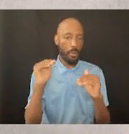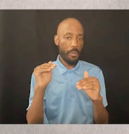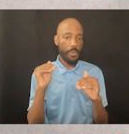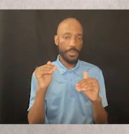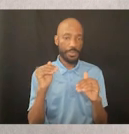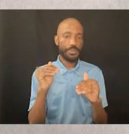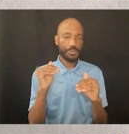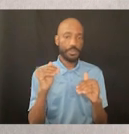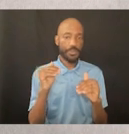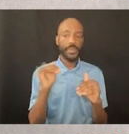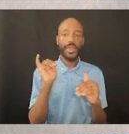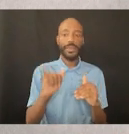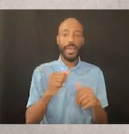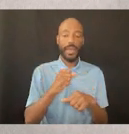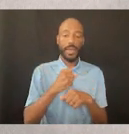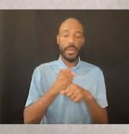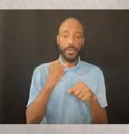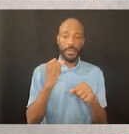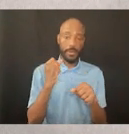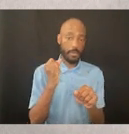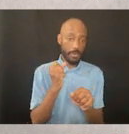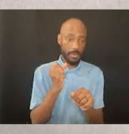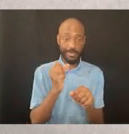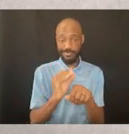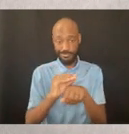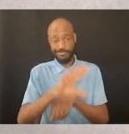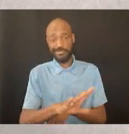has created a thinking